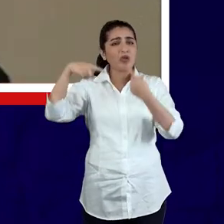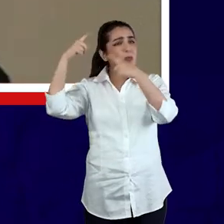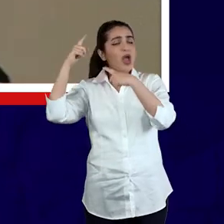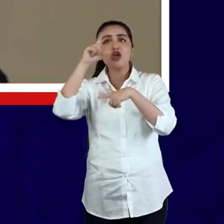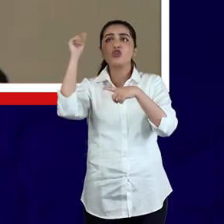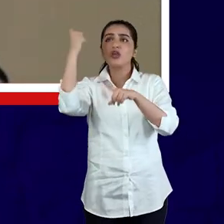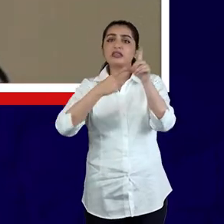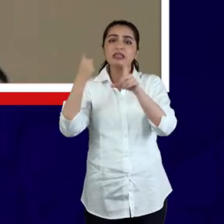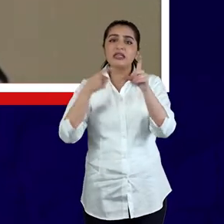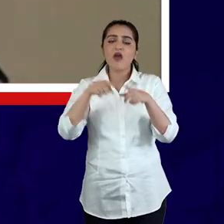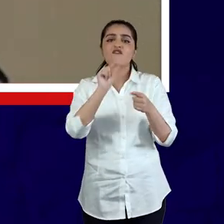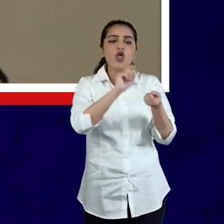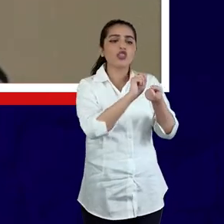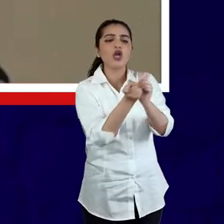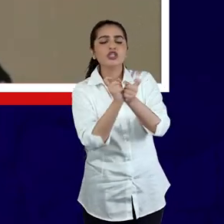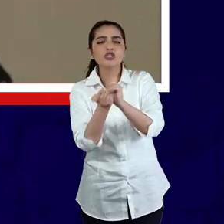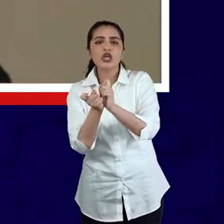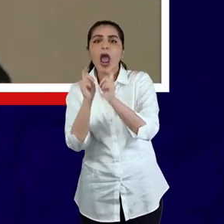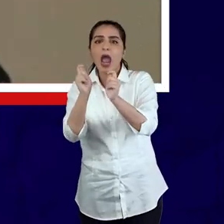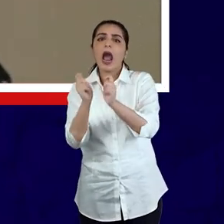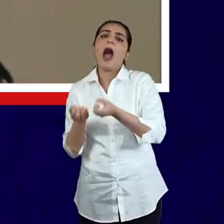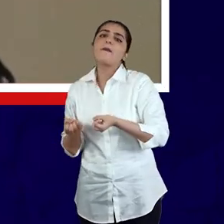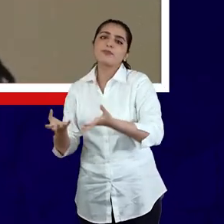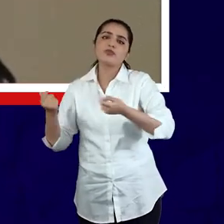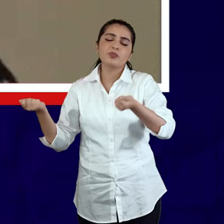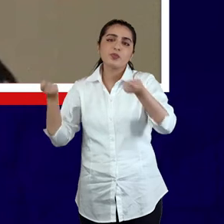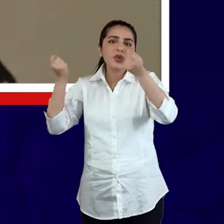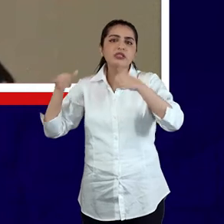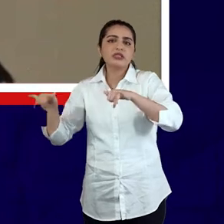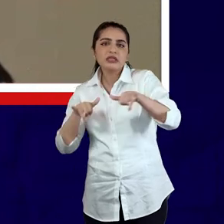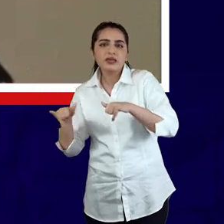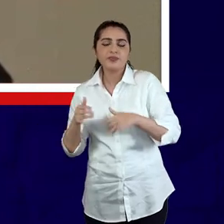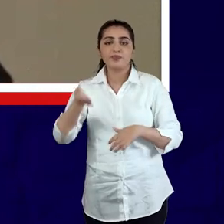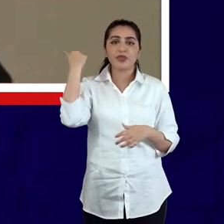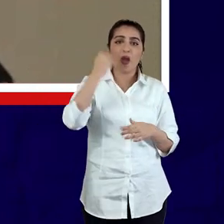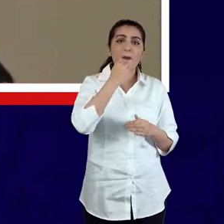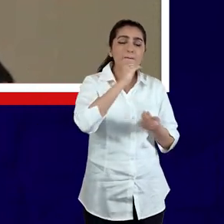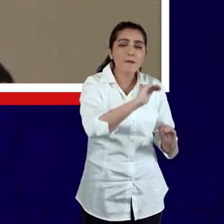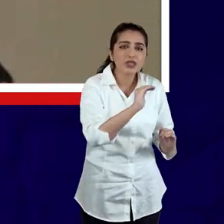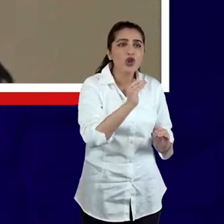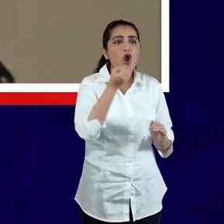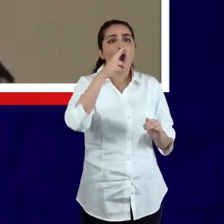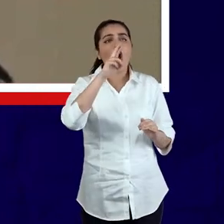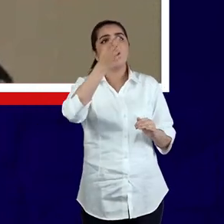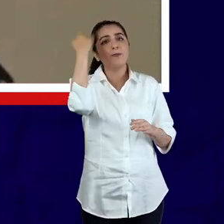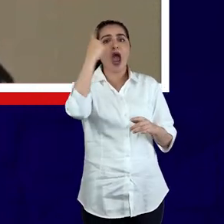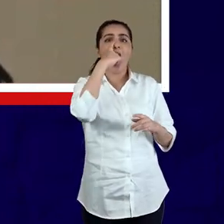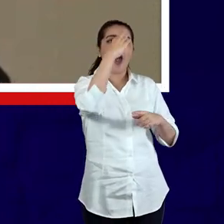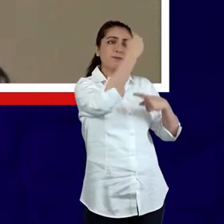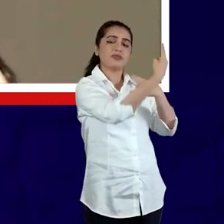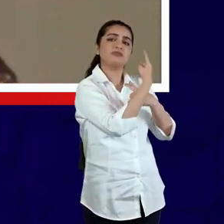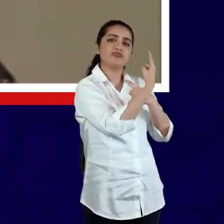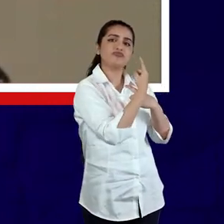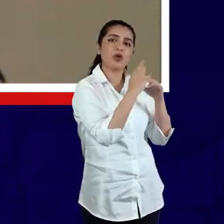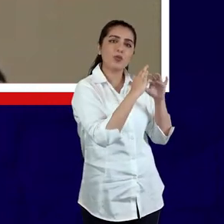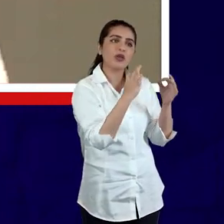centuries they've been doing, but the way they decorate them, it's all that they've learned through childhood, through their mothers and their mothers before them. So